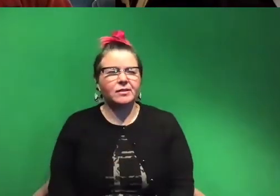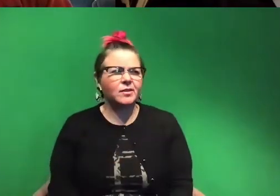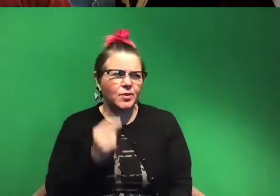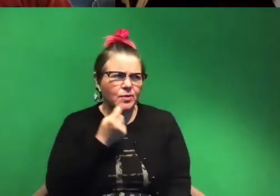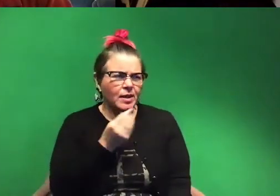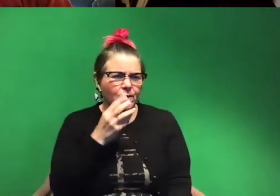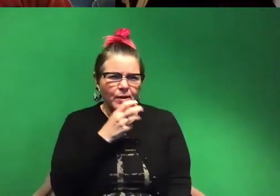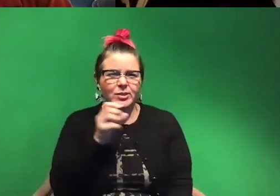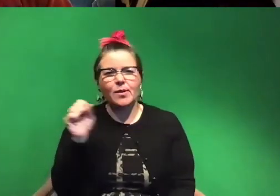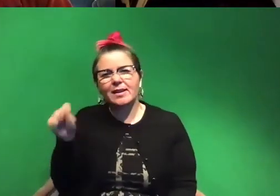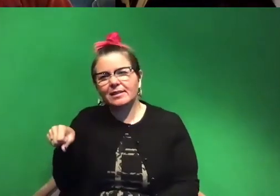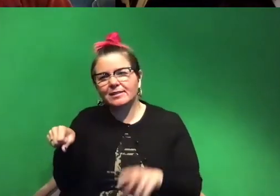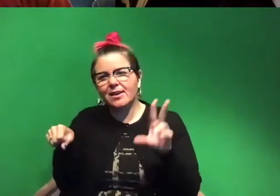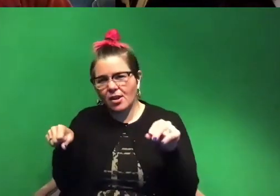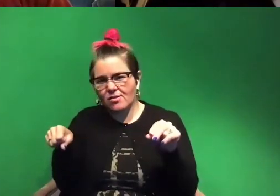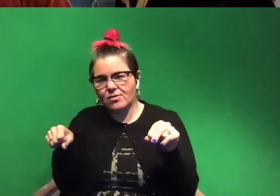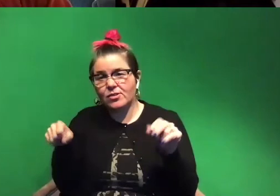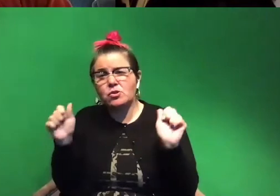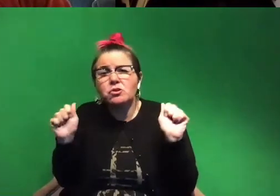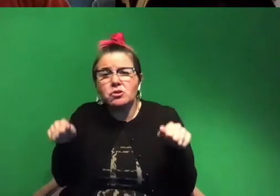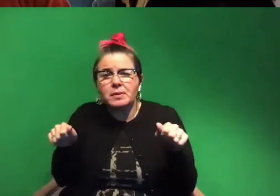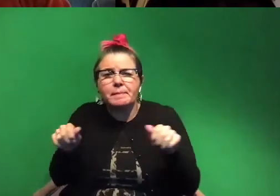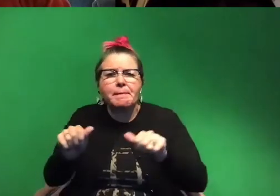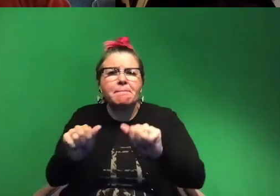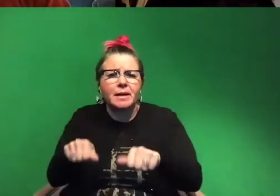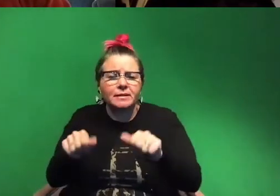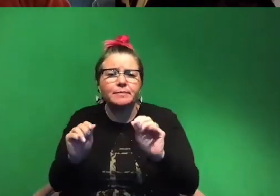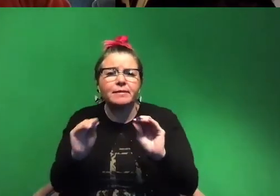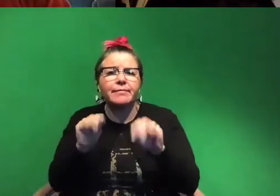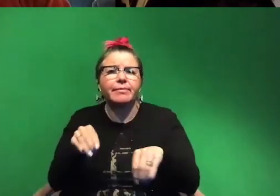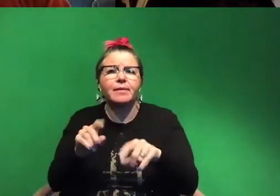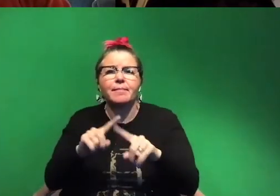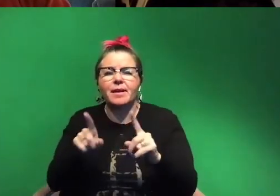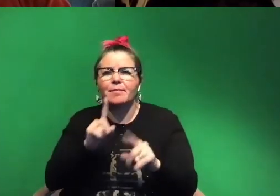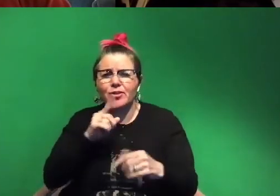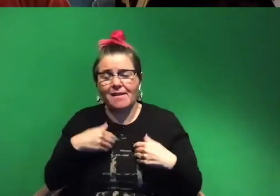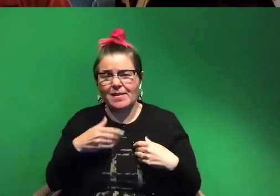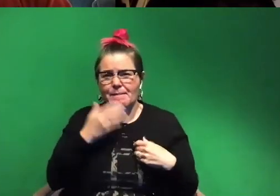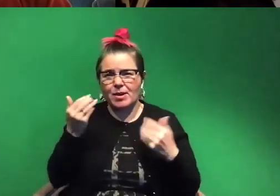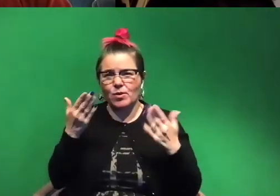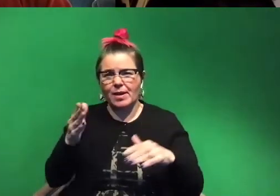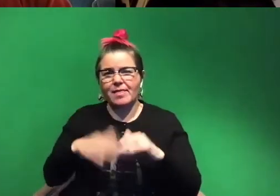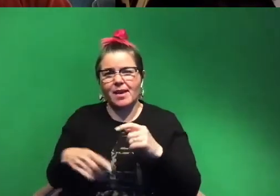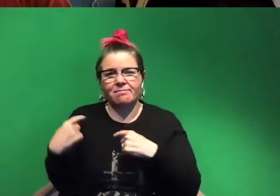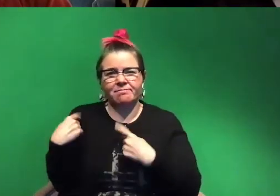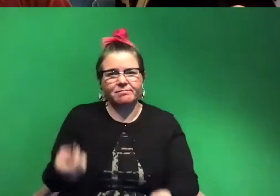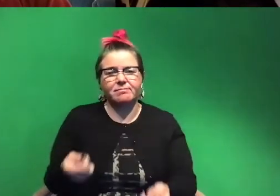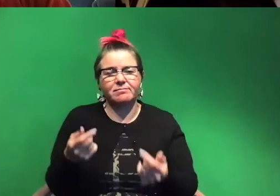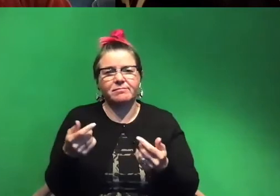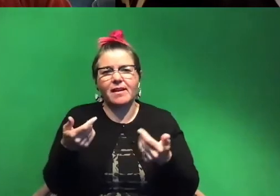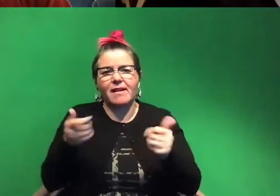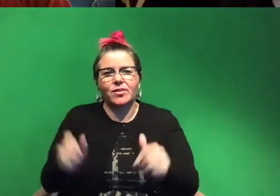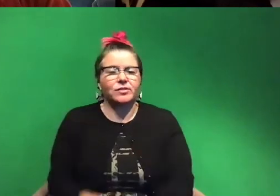of a yes and no to that question. You could potentially, but I'm sure there's a better way than what has been tried already.